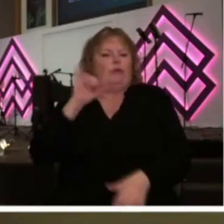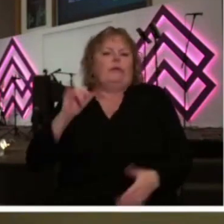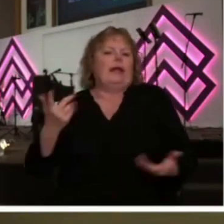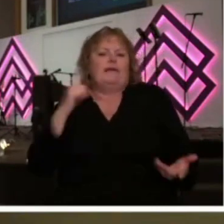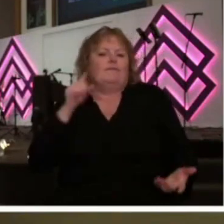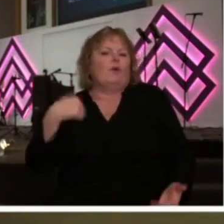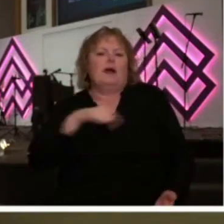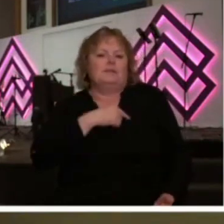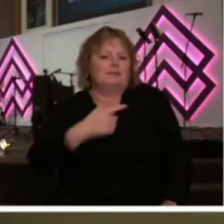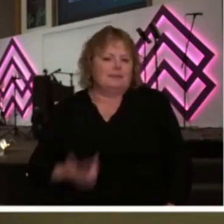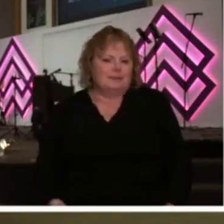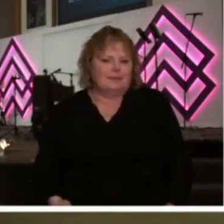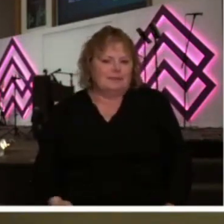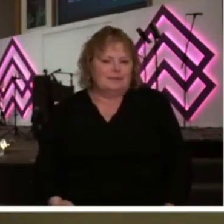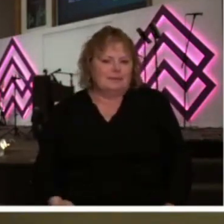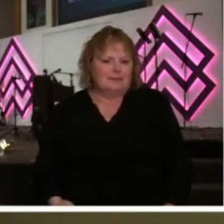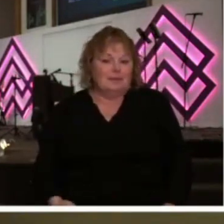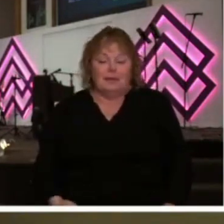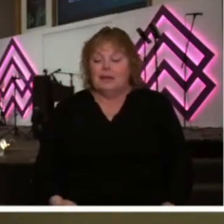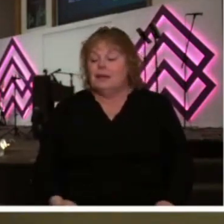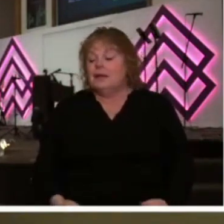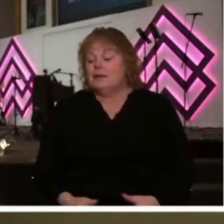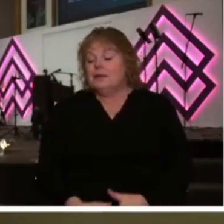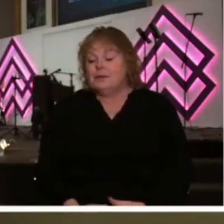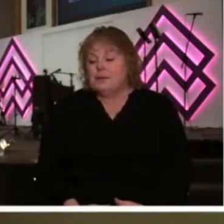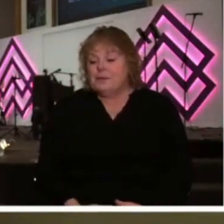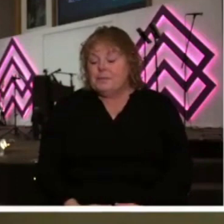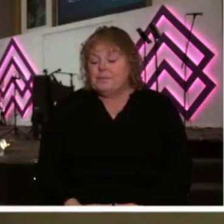in a glorious future. The story continues.